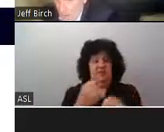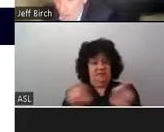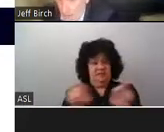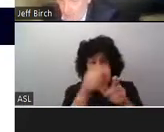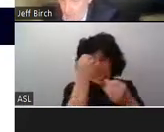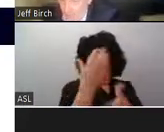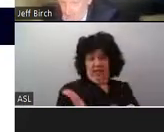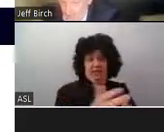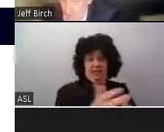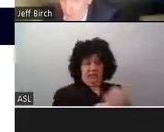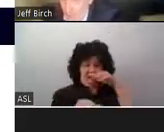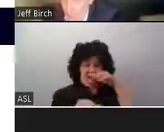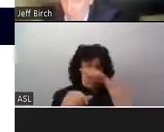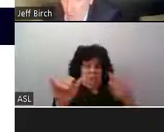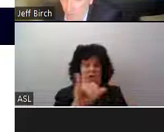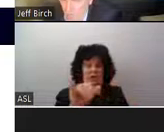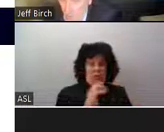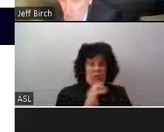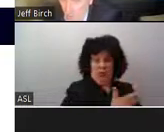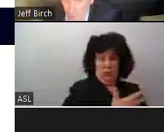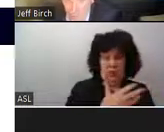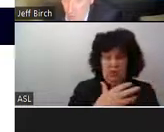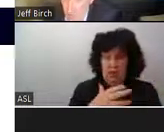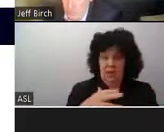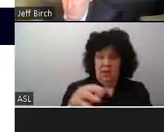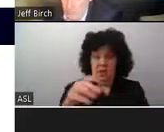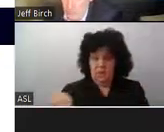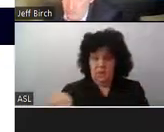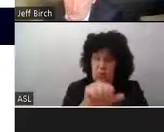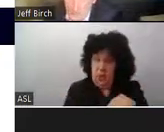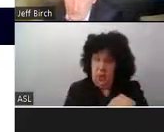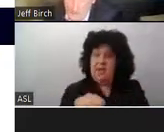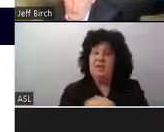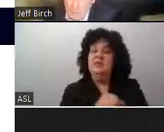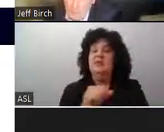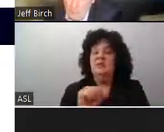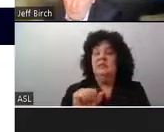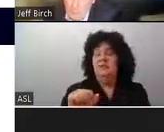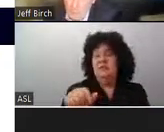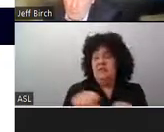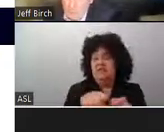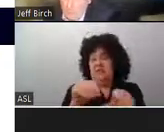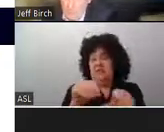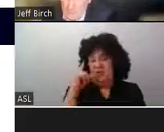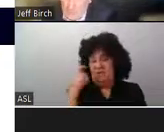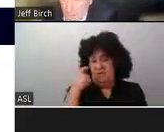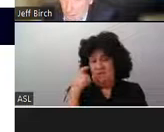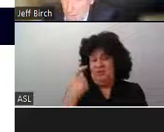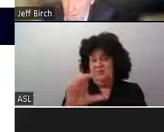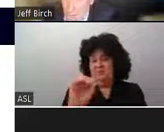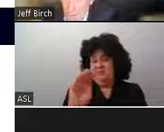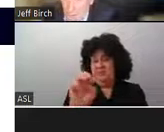Also, not only that, you know, we've all been working, I'm sure, just the same as in the government, the commercial